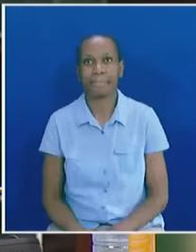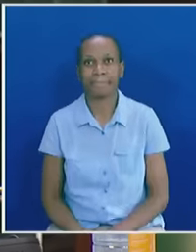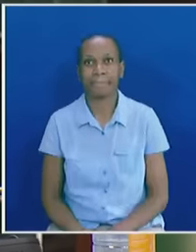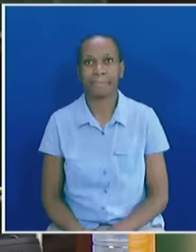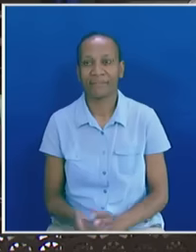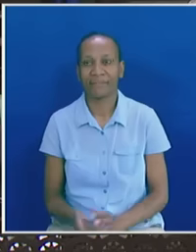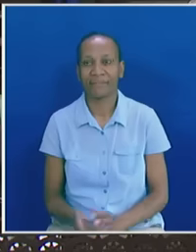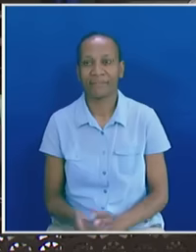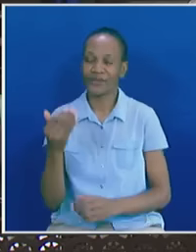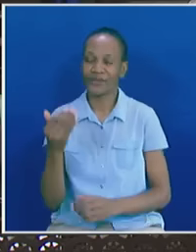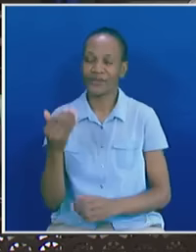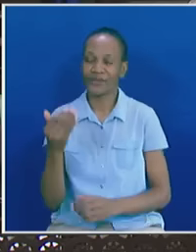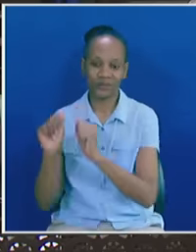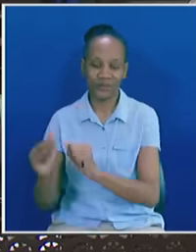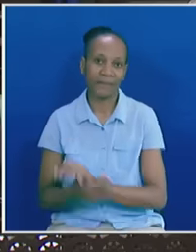Thank you, Madam Chair.